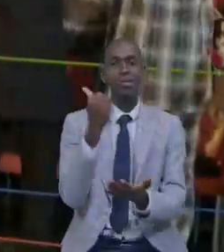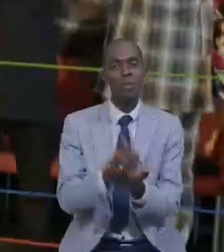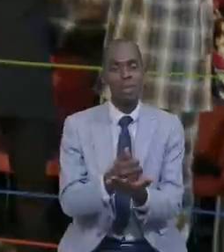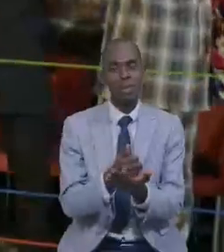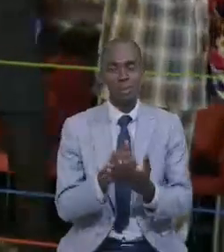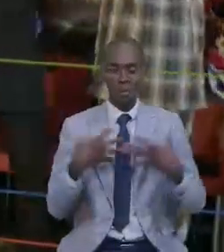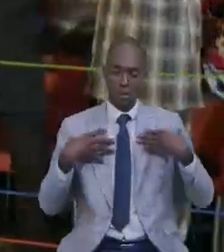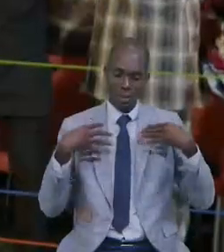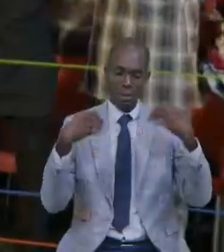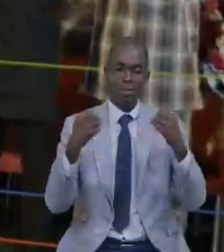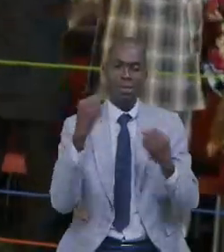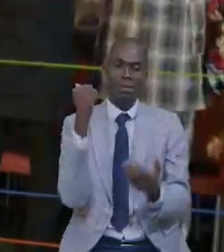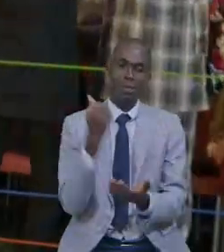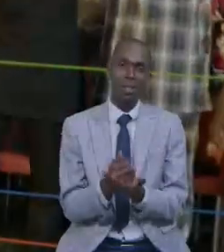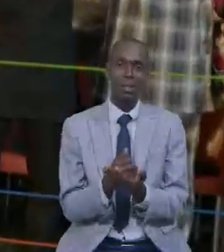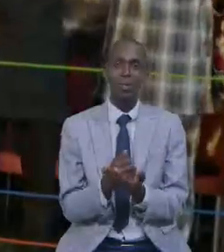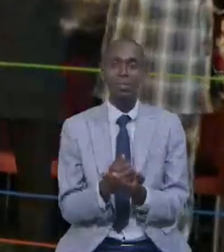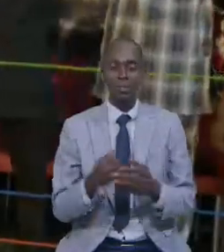healed, healthy,